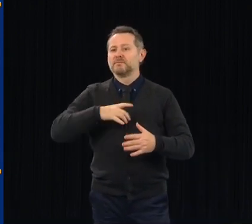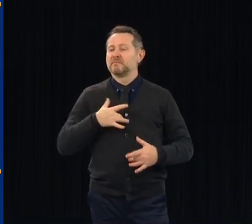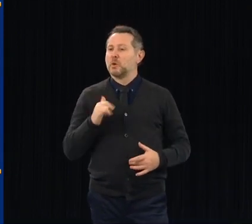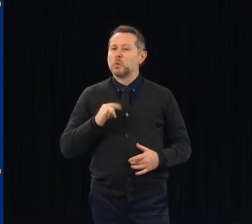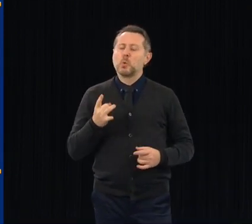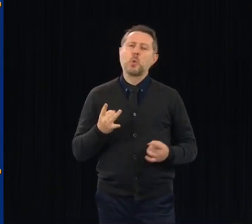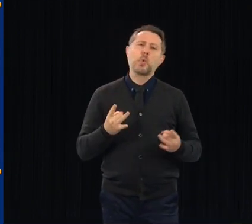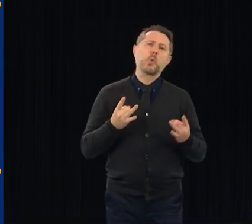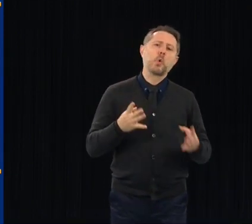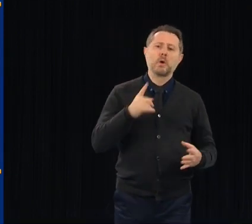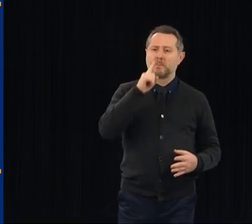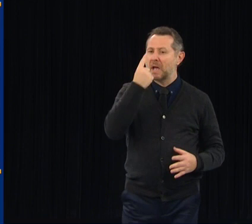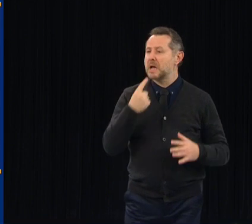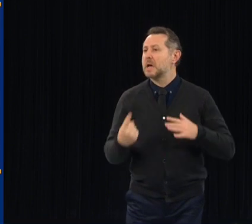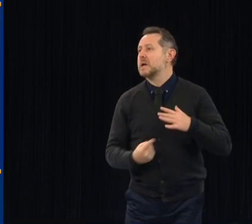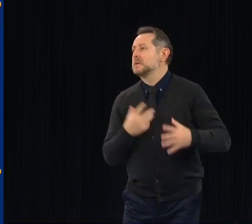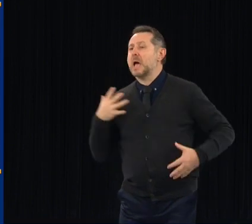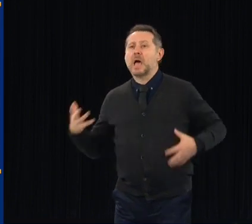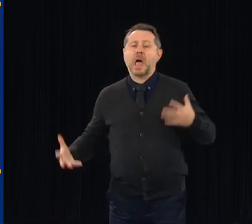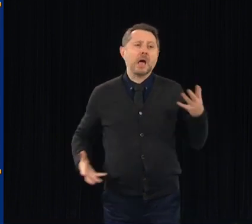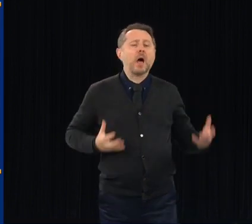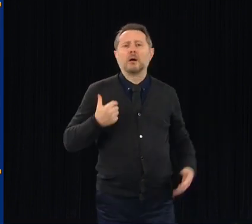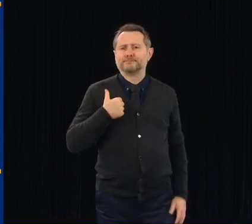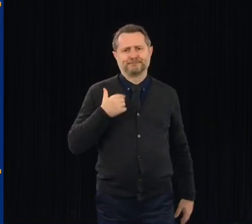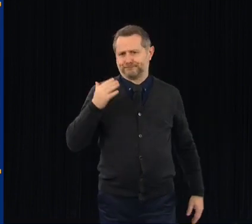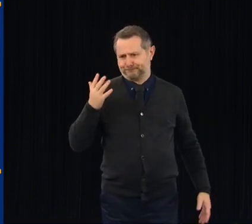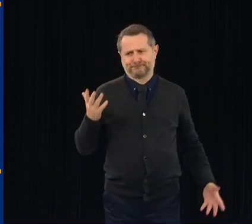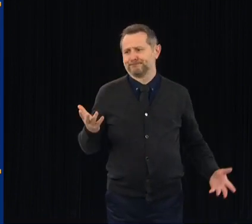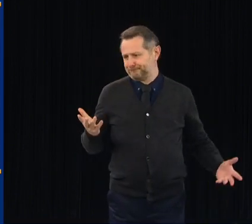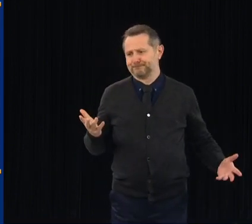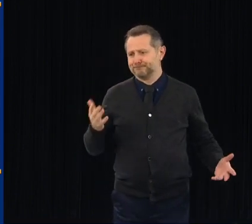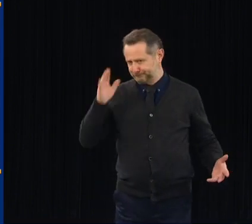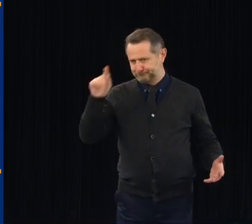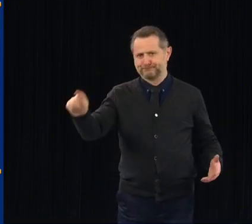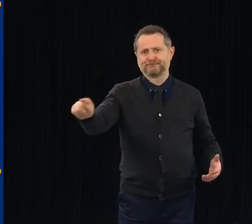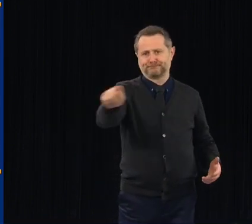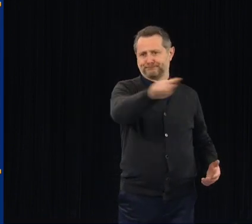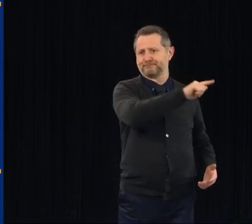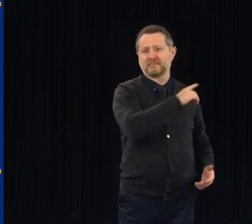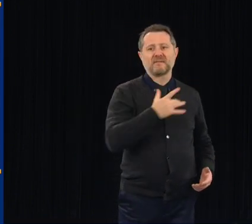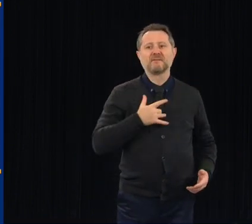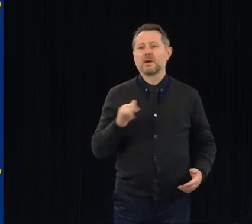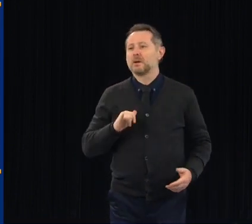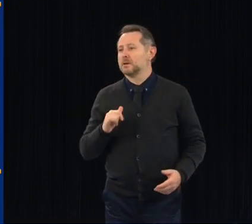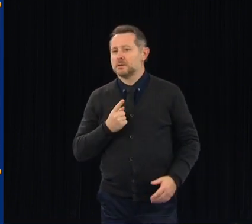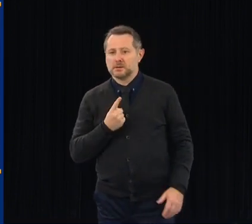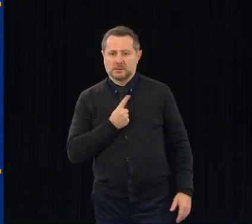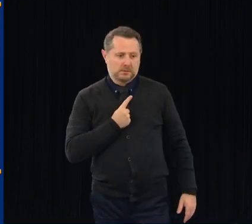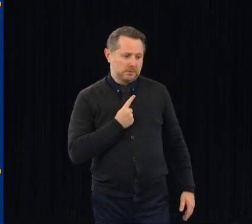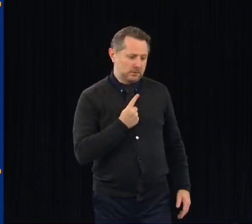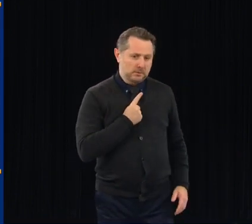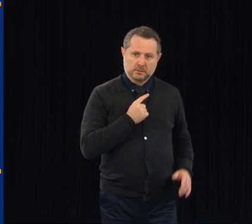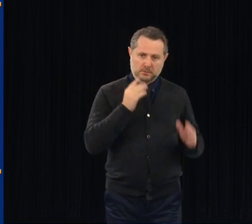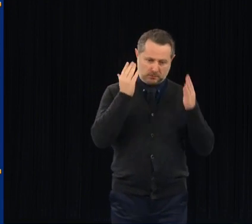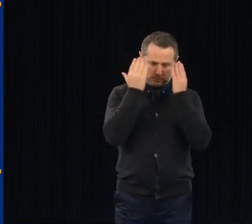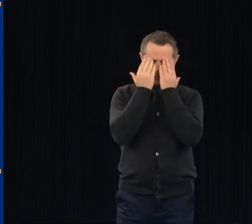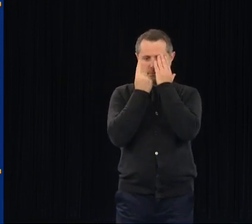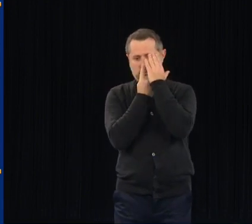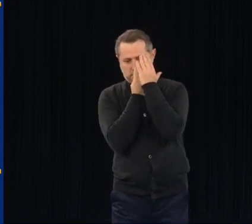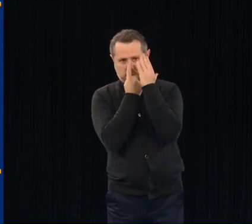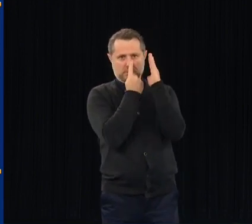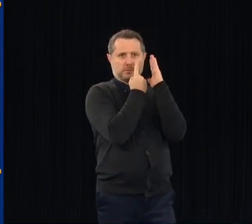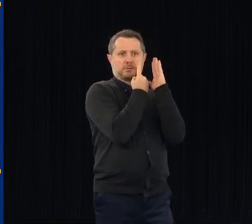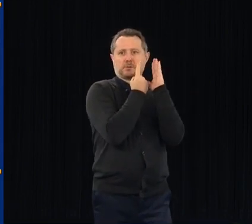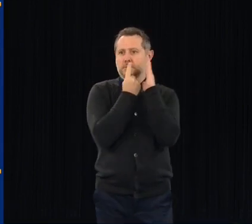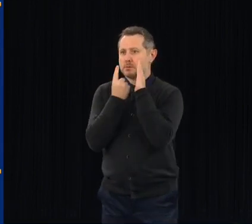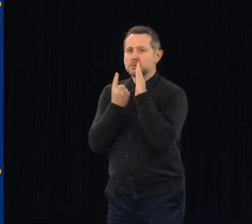no medical definition for cabin fever, but I believe it exists. It's a feeling of isolation. It's often